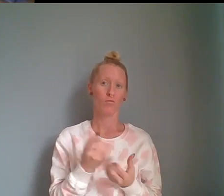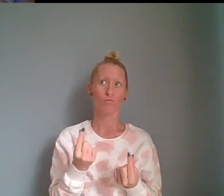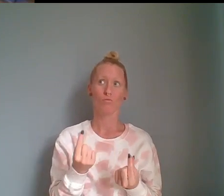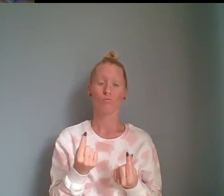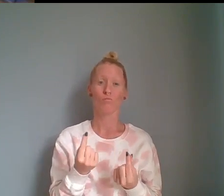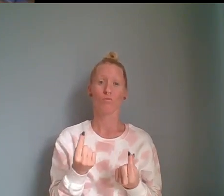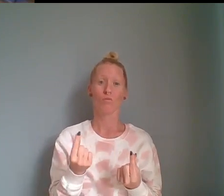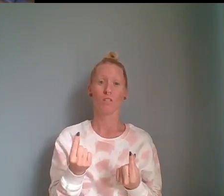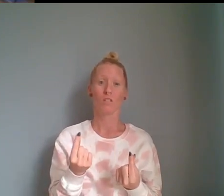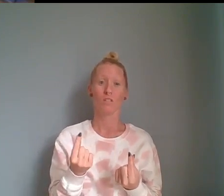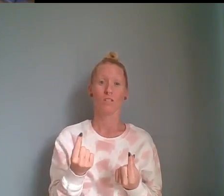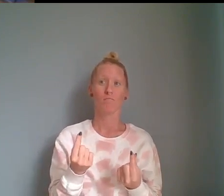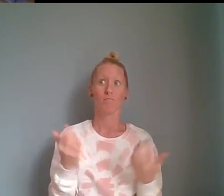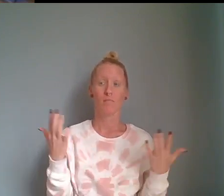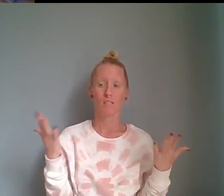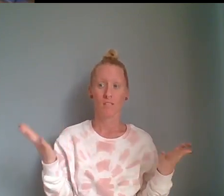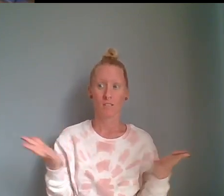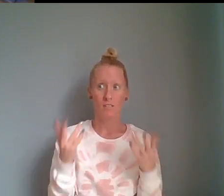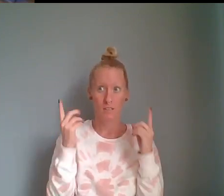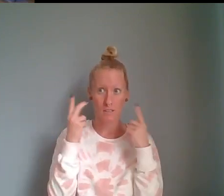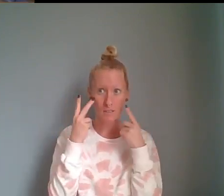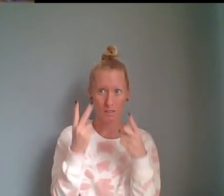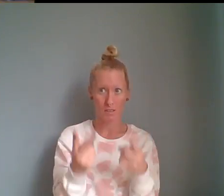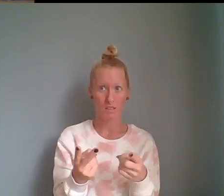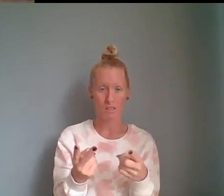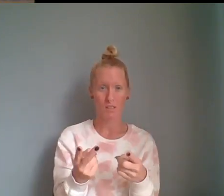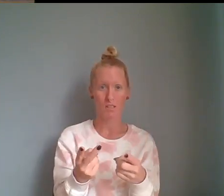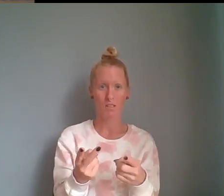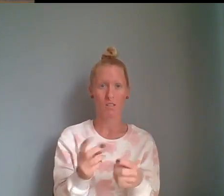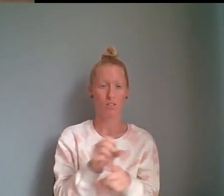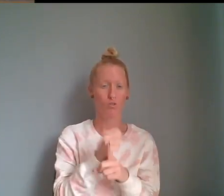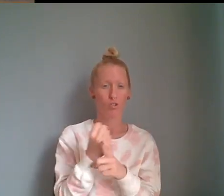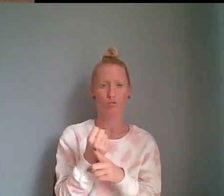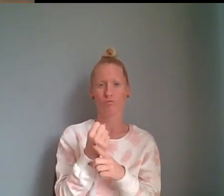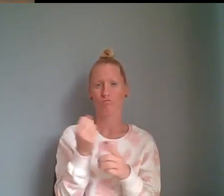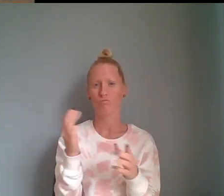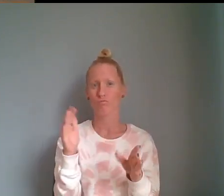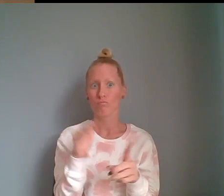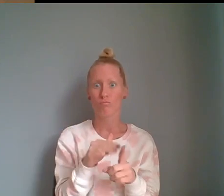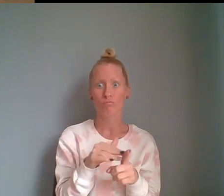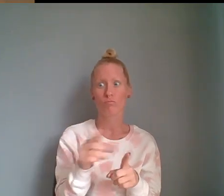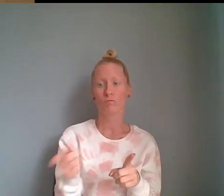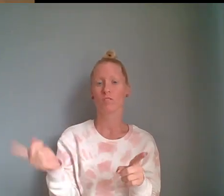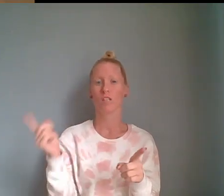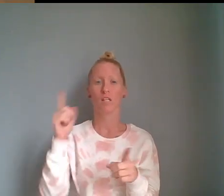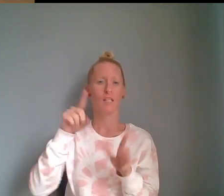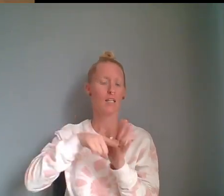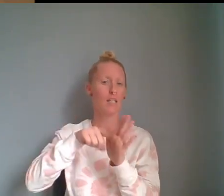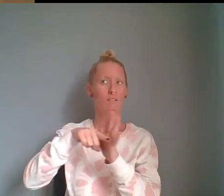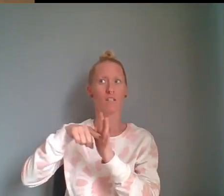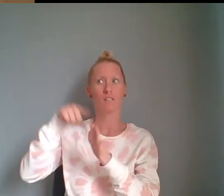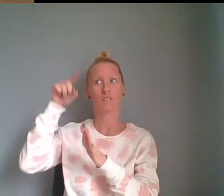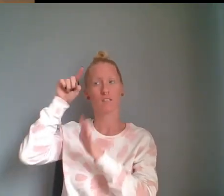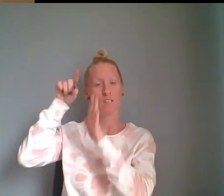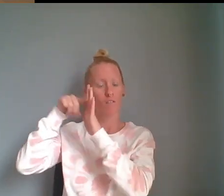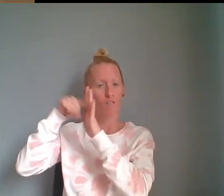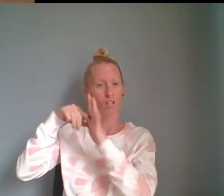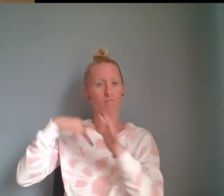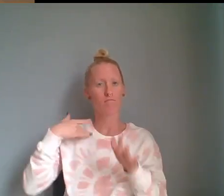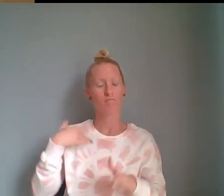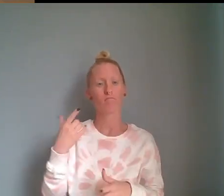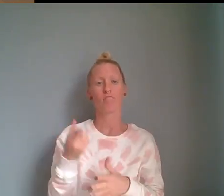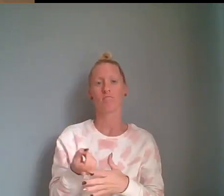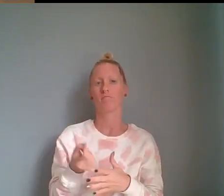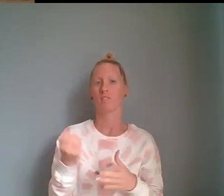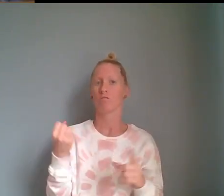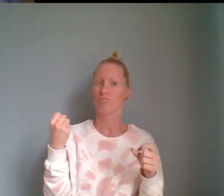coping, anticipating those situations that are going to trigger negative feelings and negative thoughts and coming up with ways of combating them